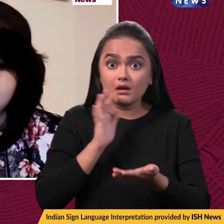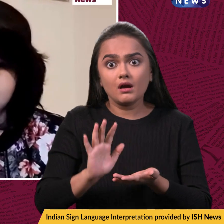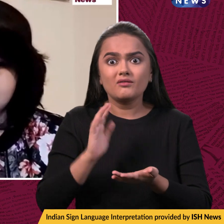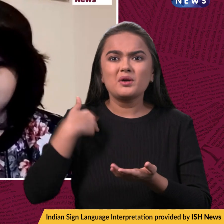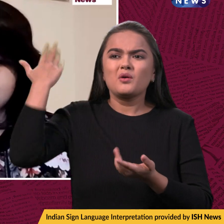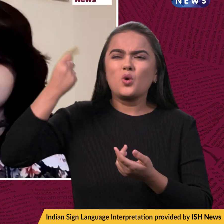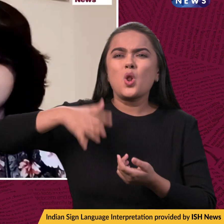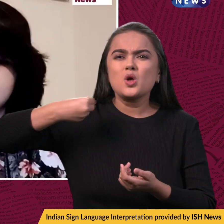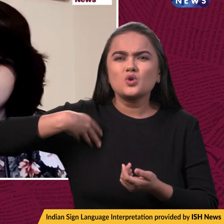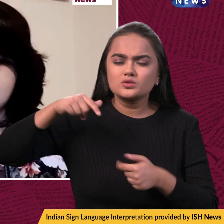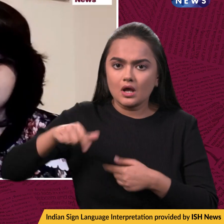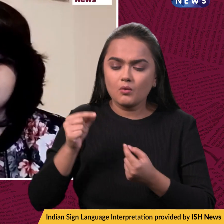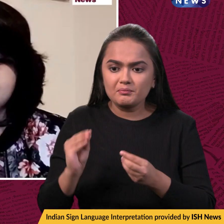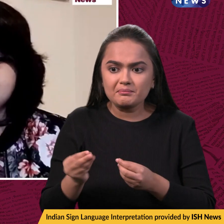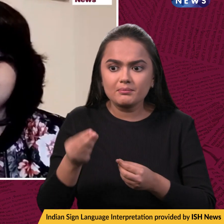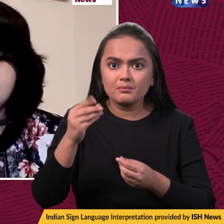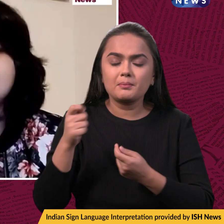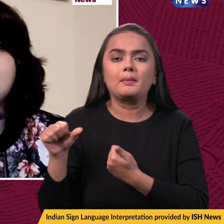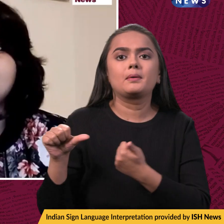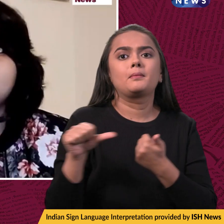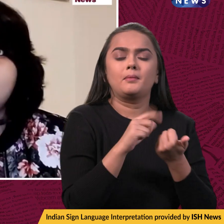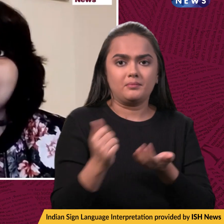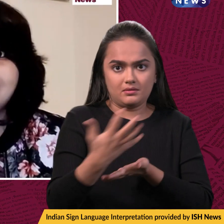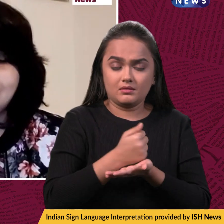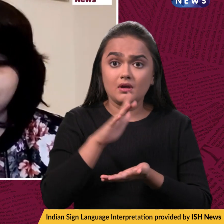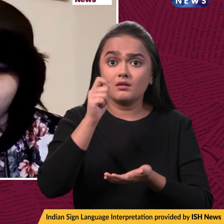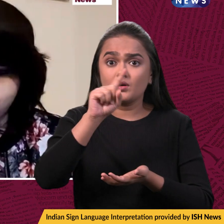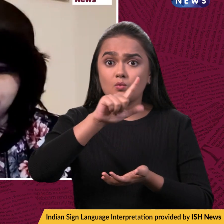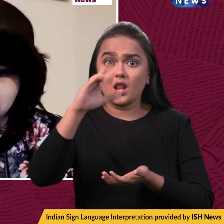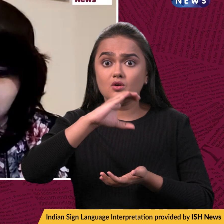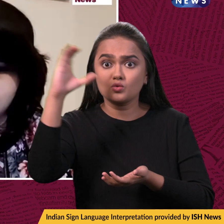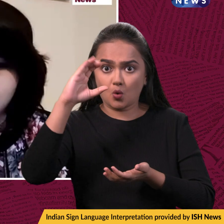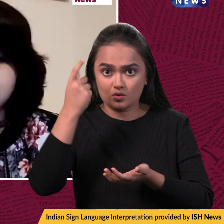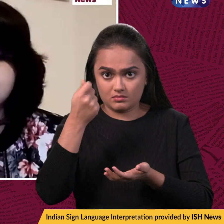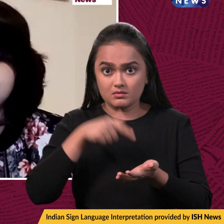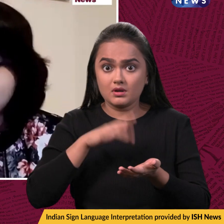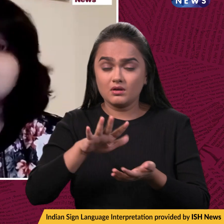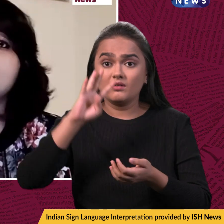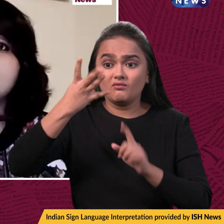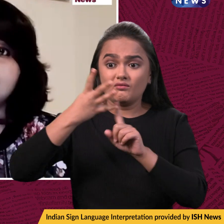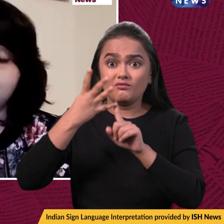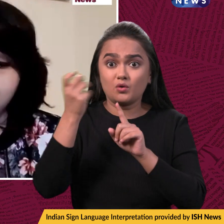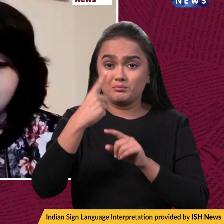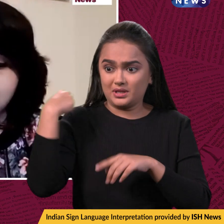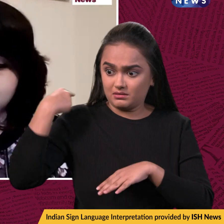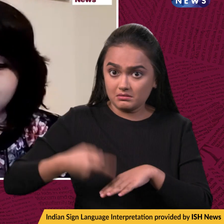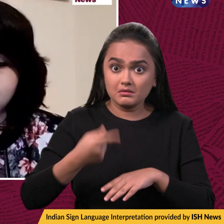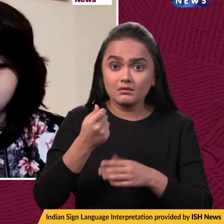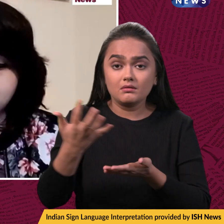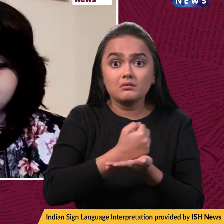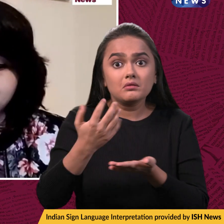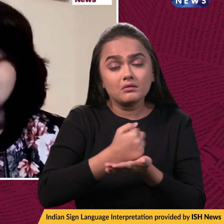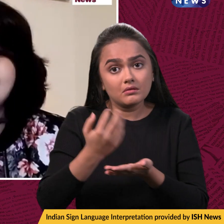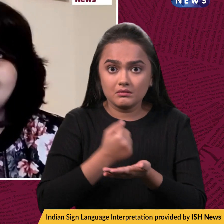swift recovery. Now, goods and services tax collection remained above the 1 lakh crore rupee mark for the fourth month in a row at